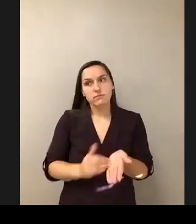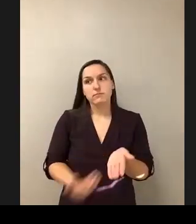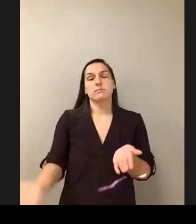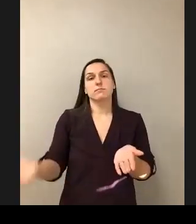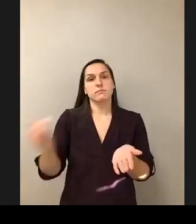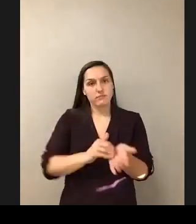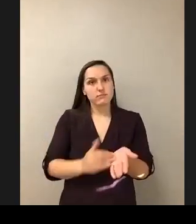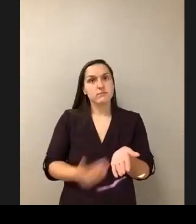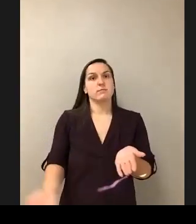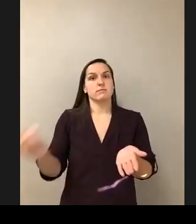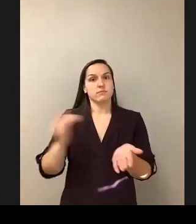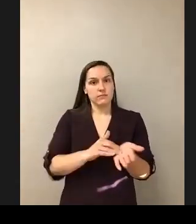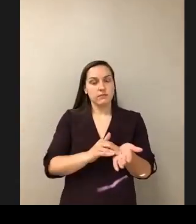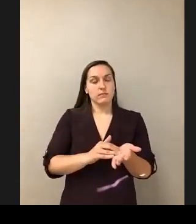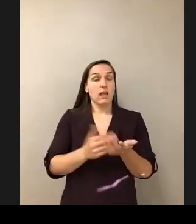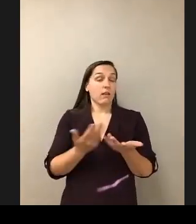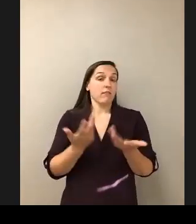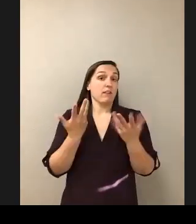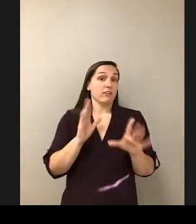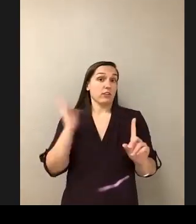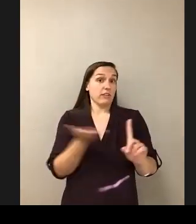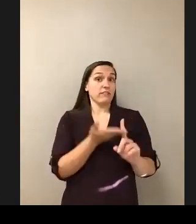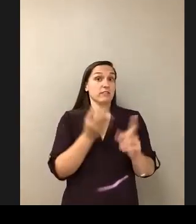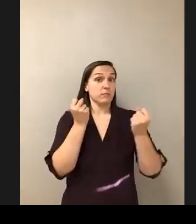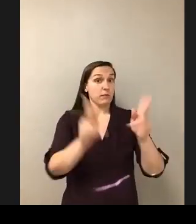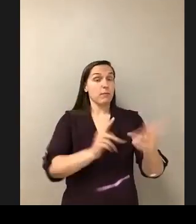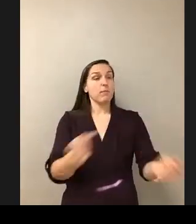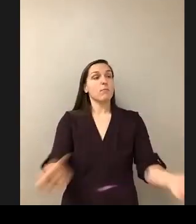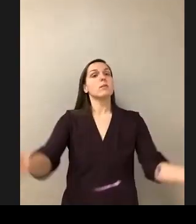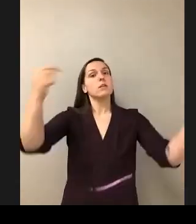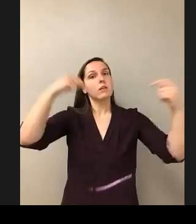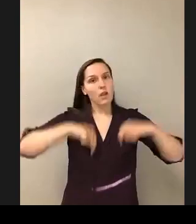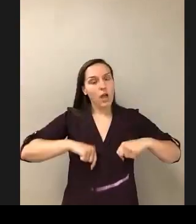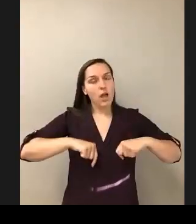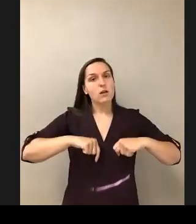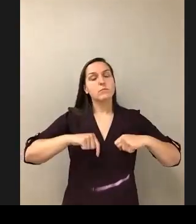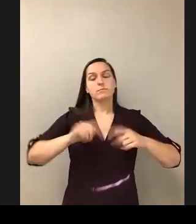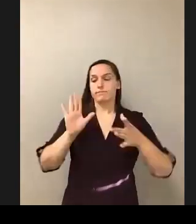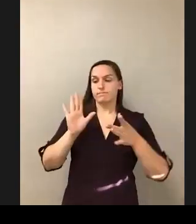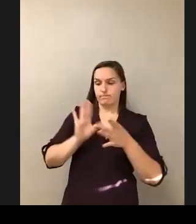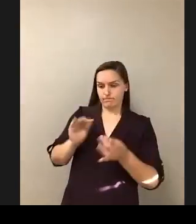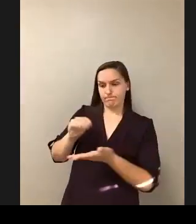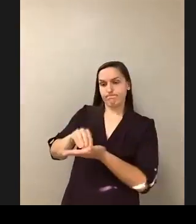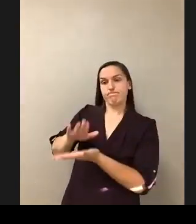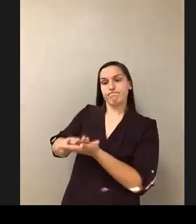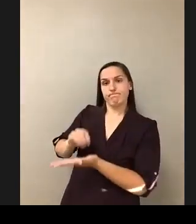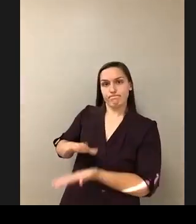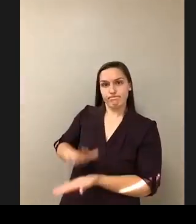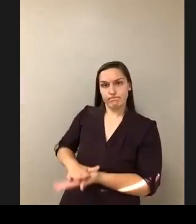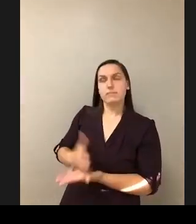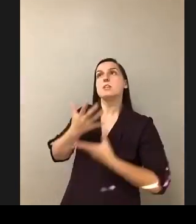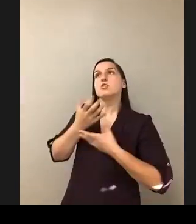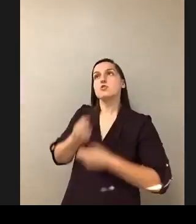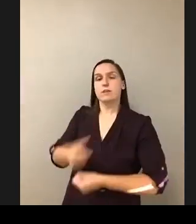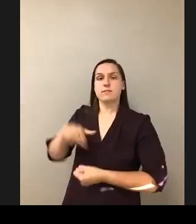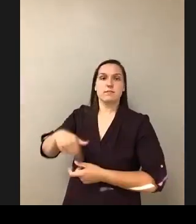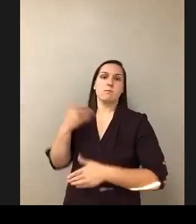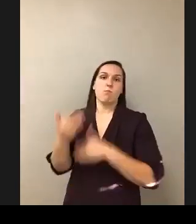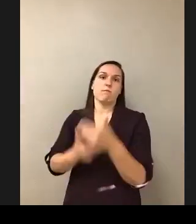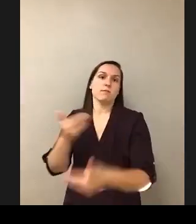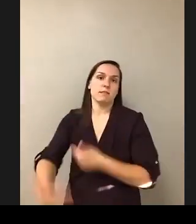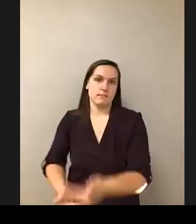been able to convince a lot of people to be able to come in, provide a statement, and trust the process.